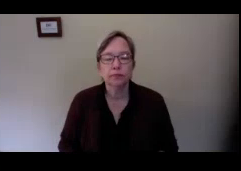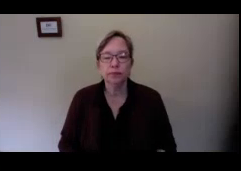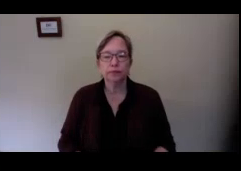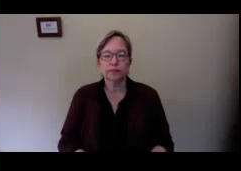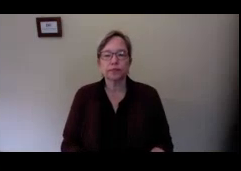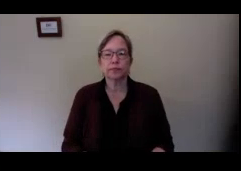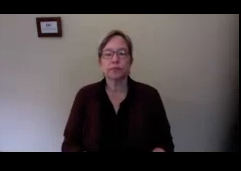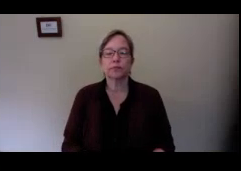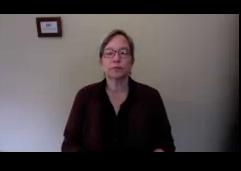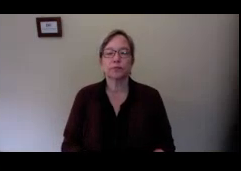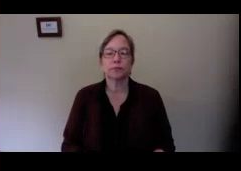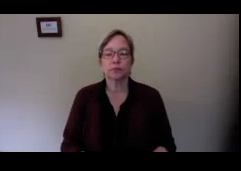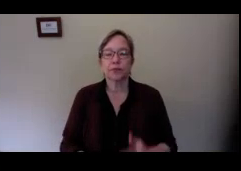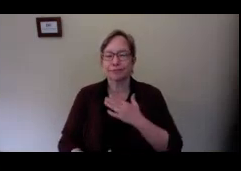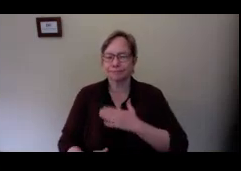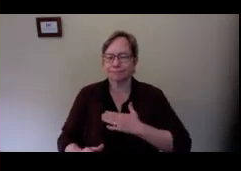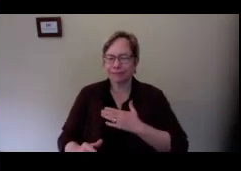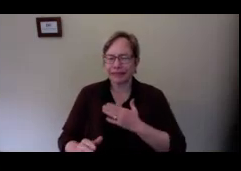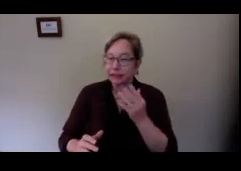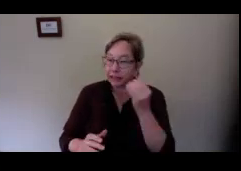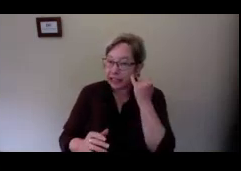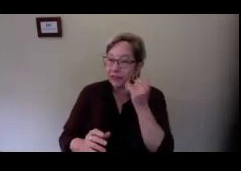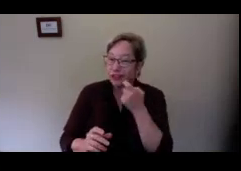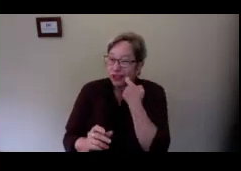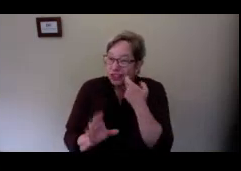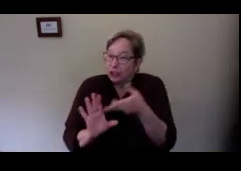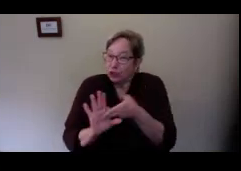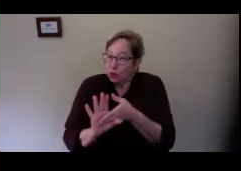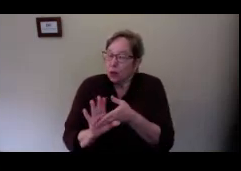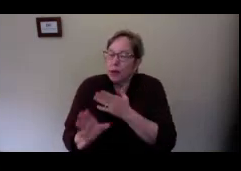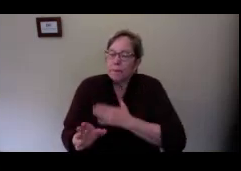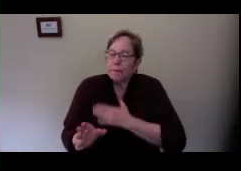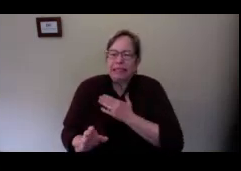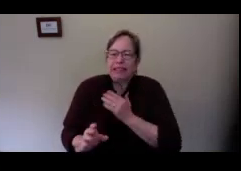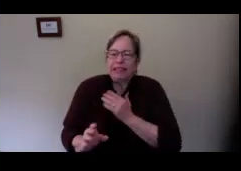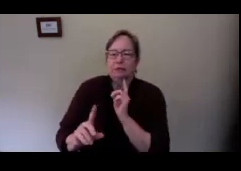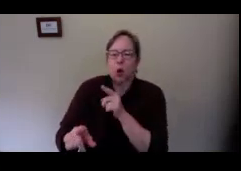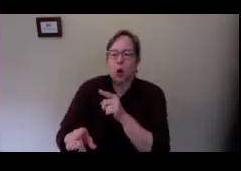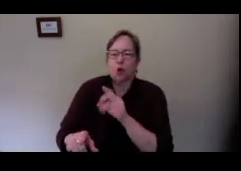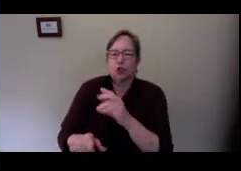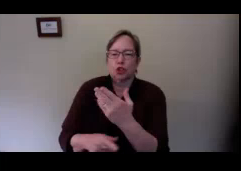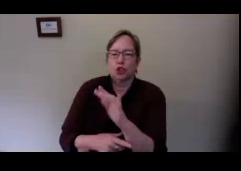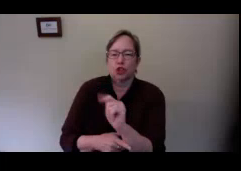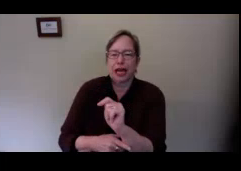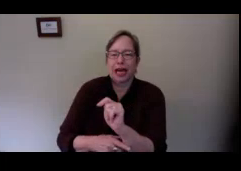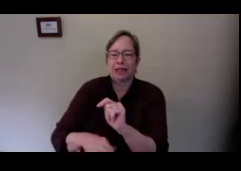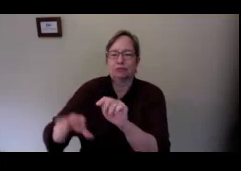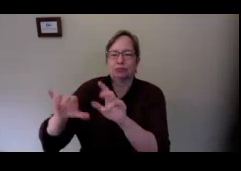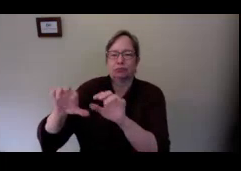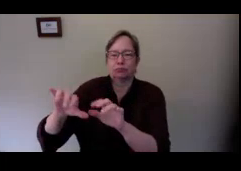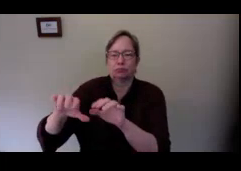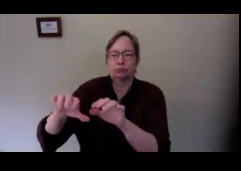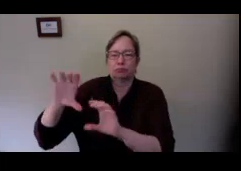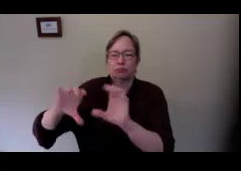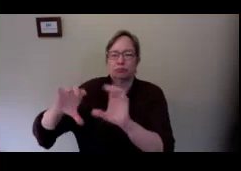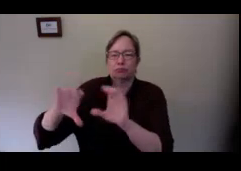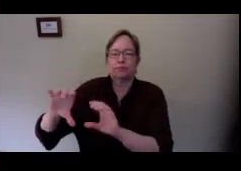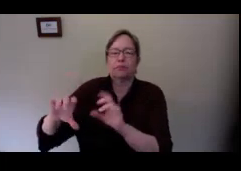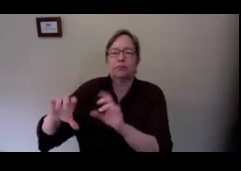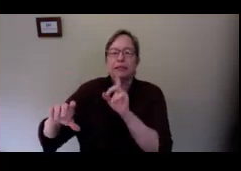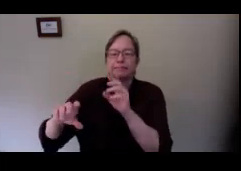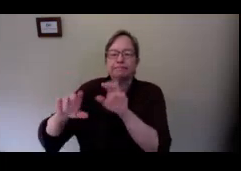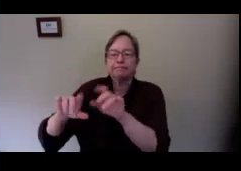repeat for those of us just joining. I'd like if everyone jumped into the chat, said where they're from. We'll be using